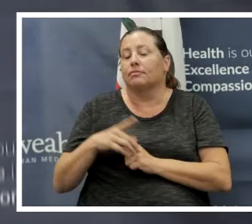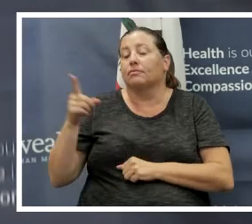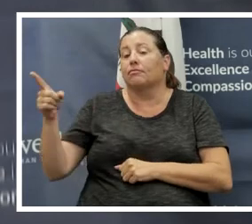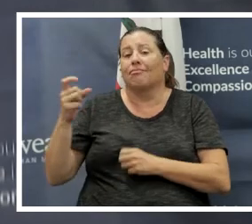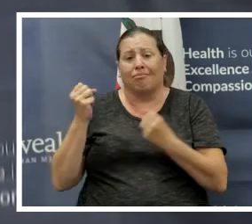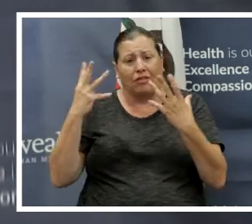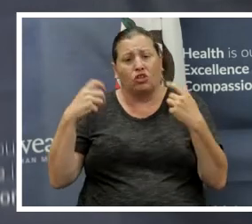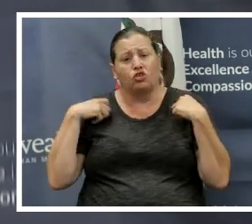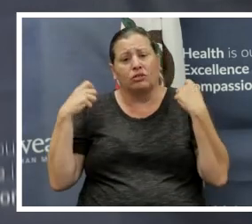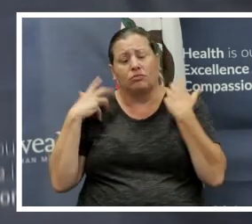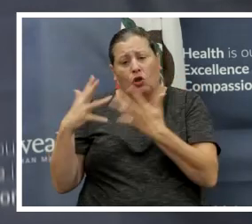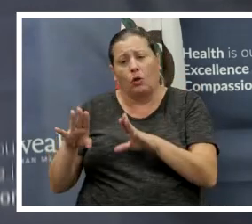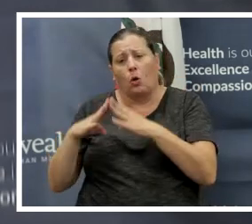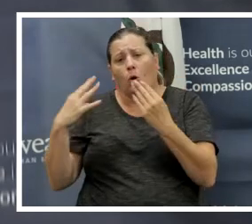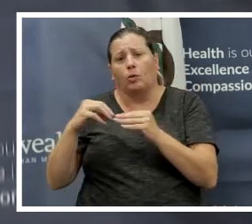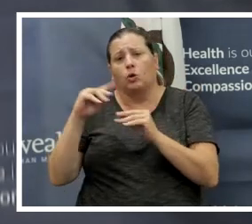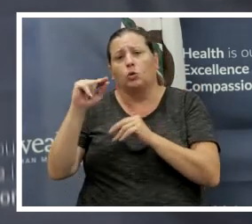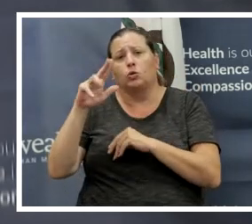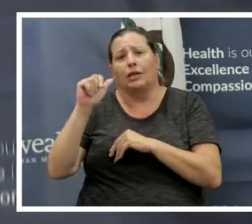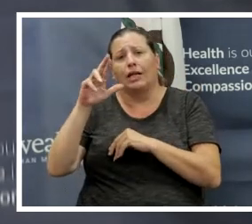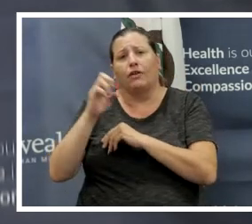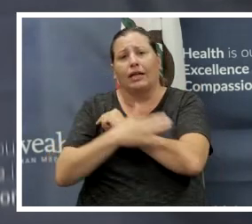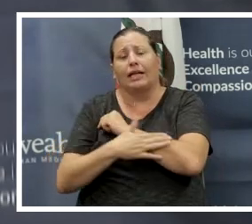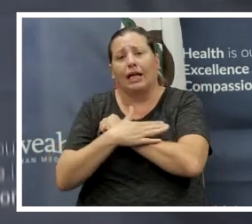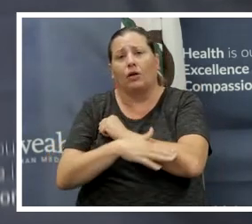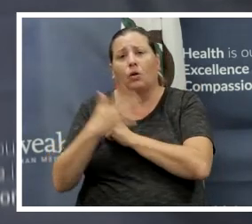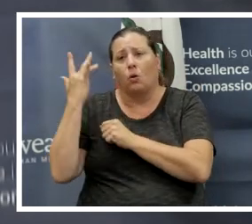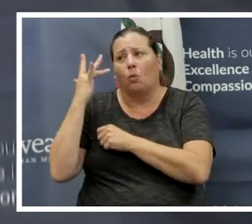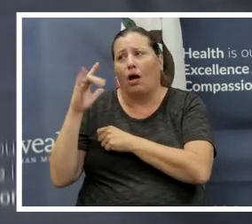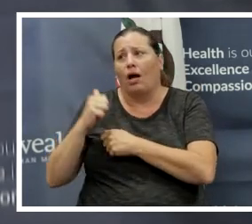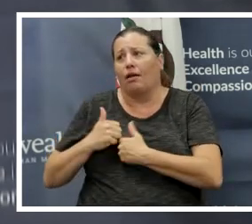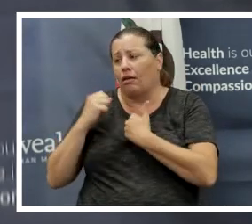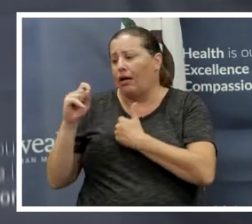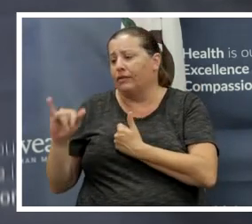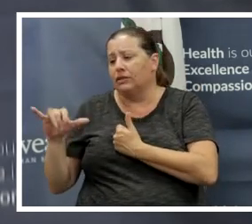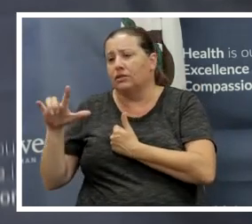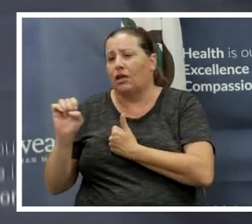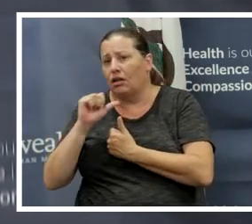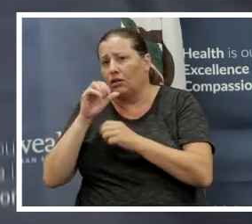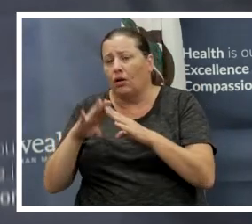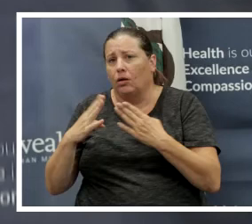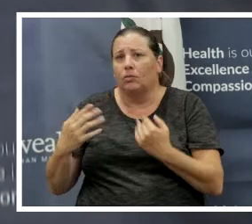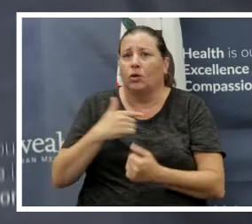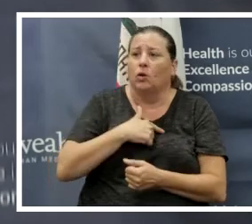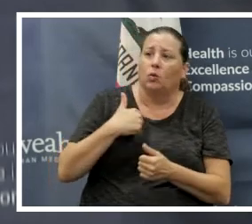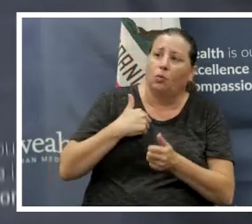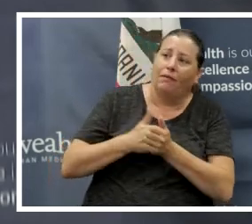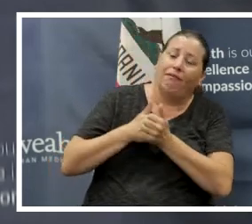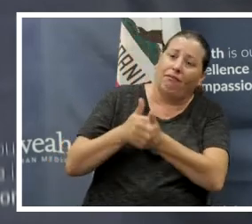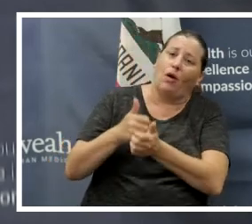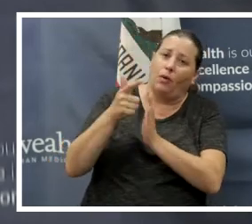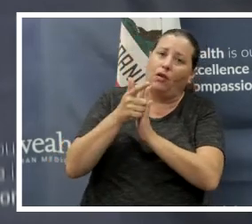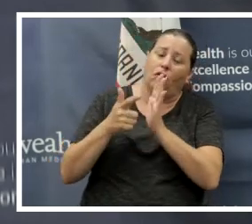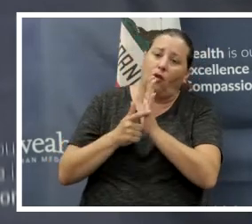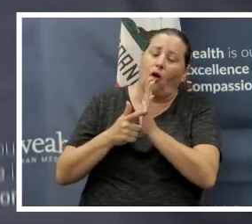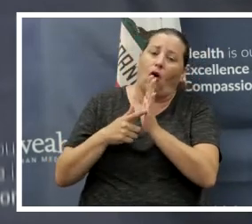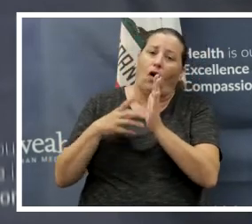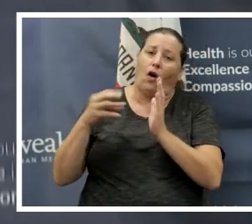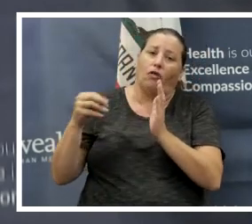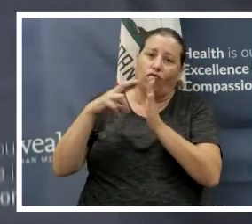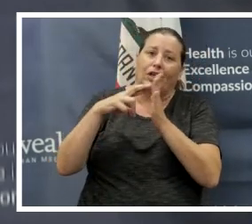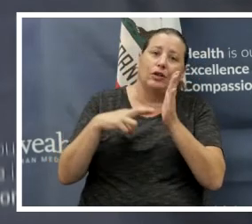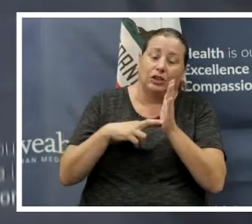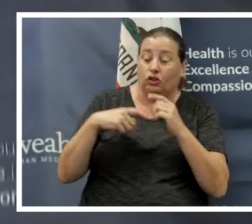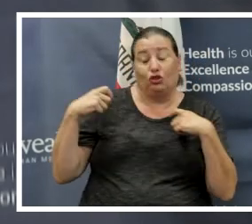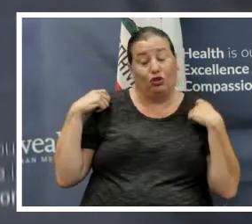the Lifestyle Center open? Because we're following the law, following the regulations. So gyms are not supposed to be